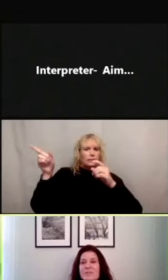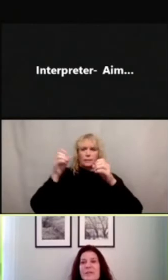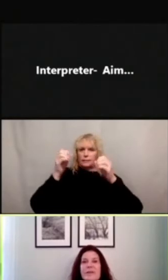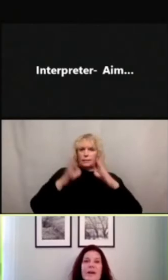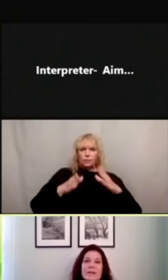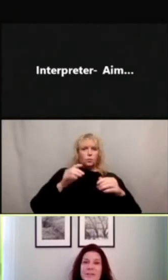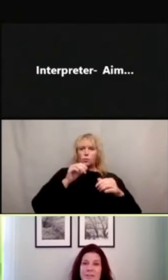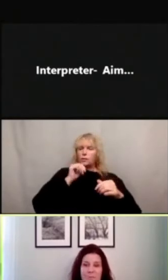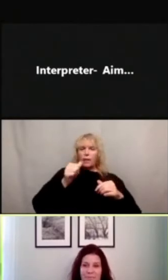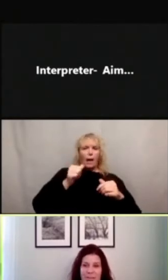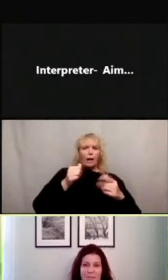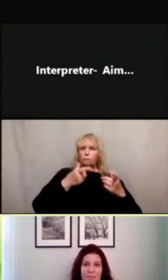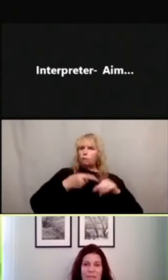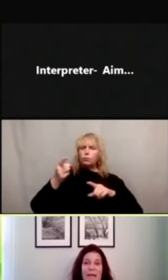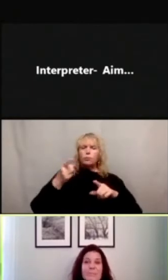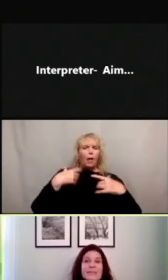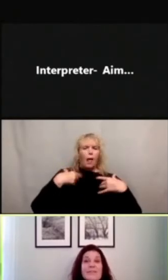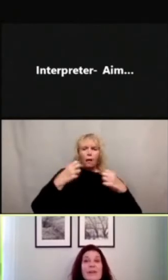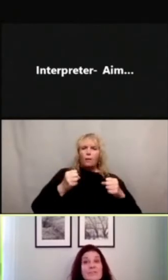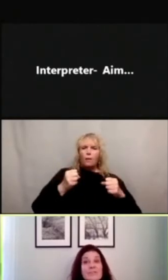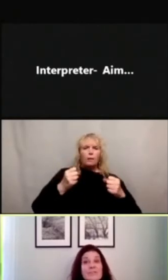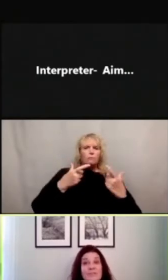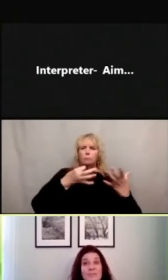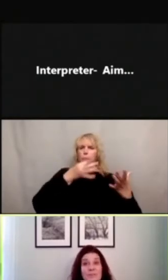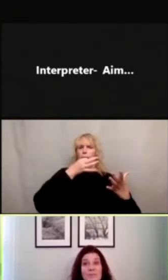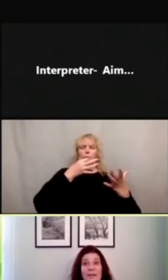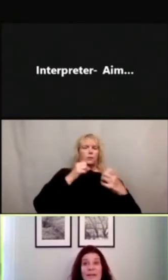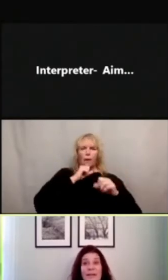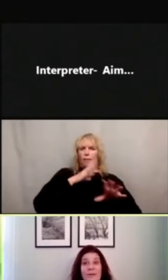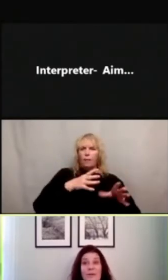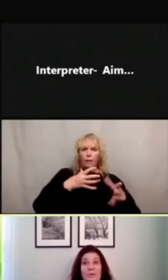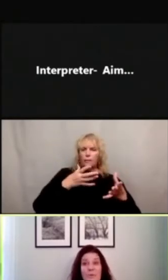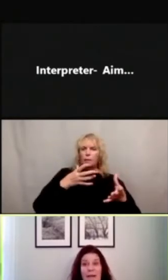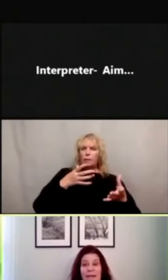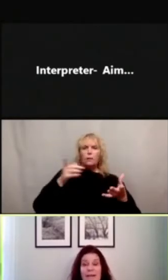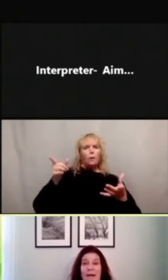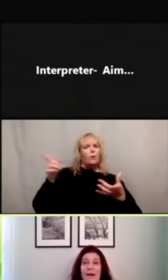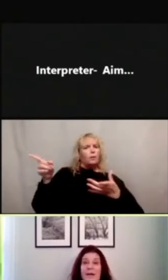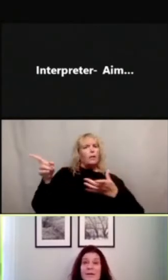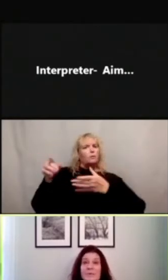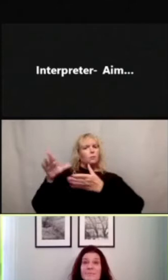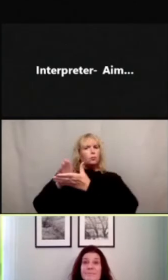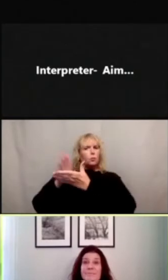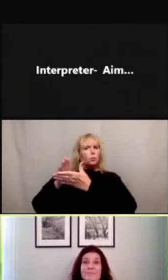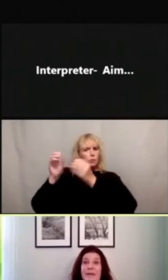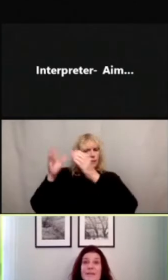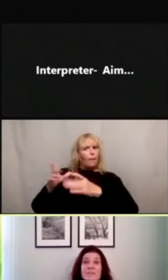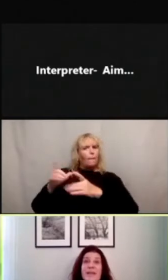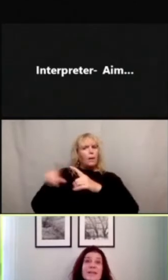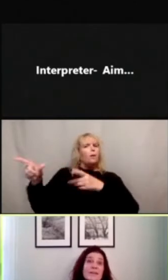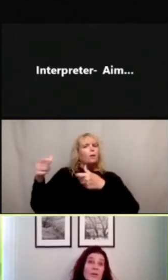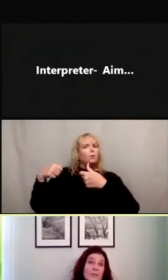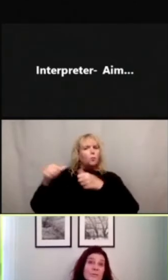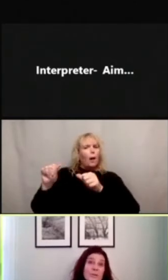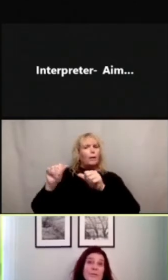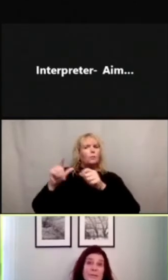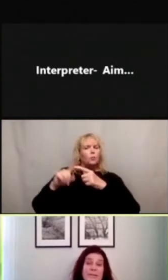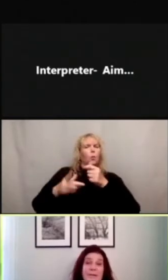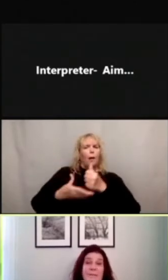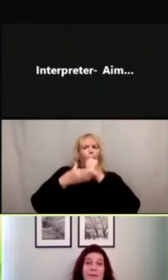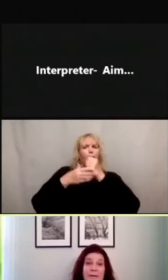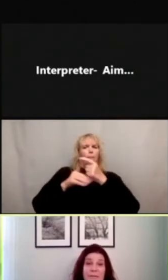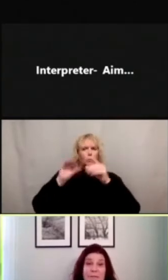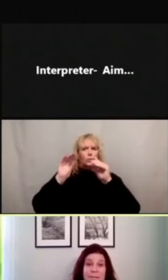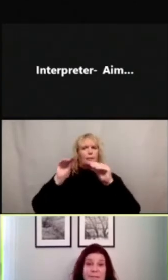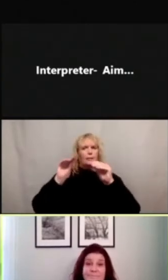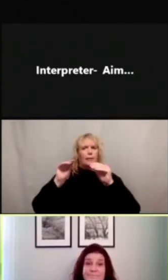health professionals. They are not clinical professionals, but yet they're trying to, in their own way, educate our